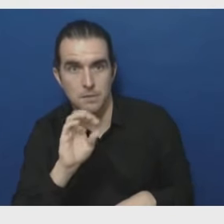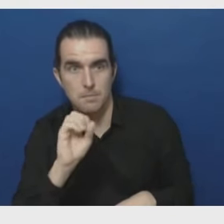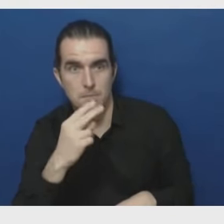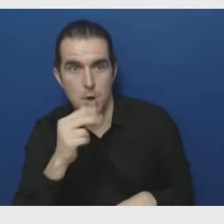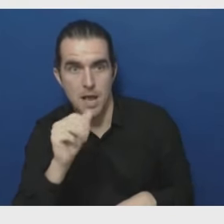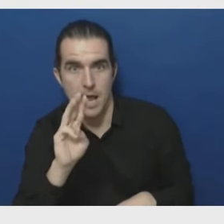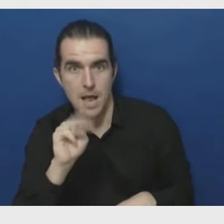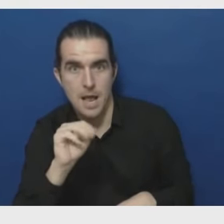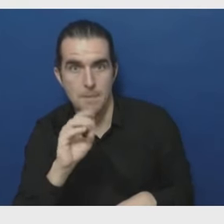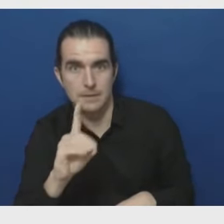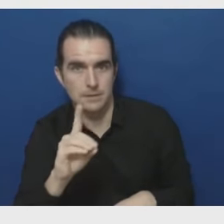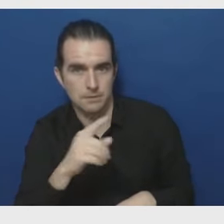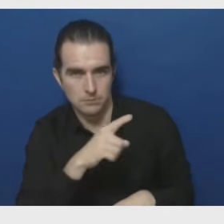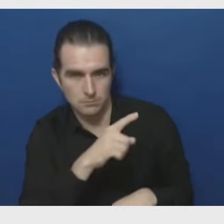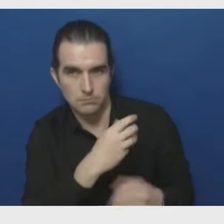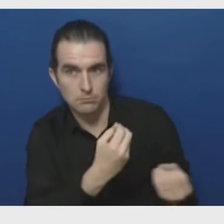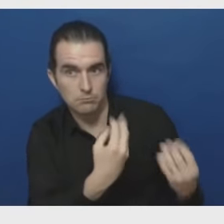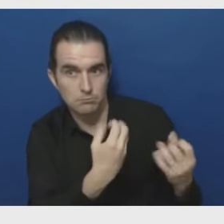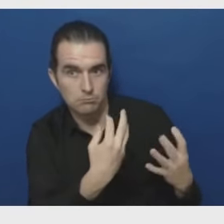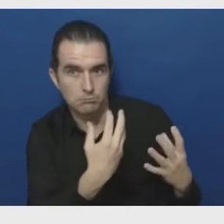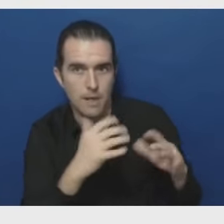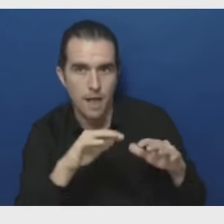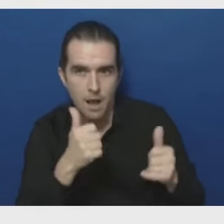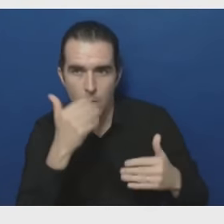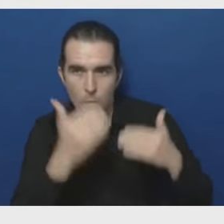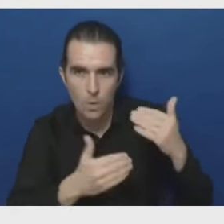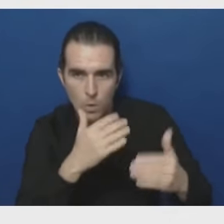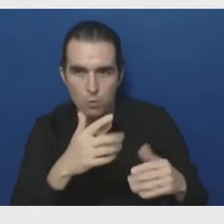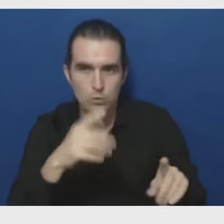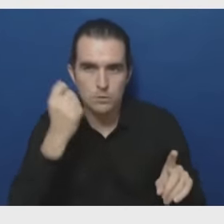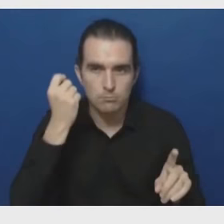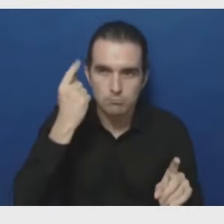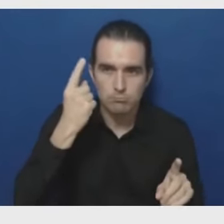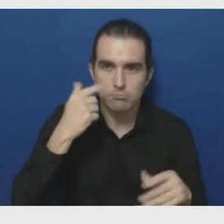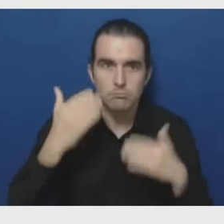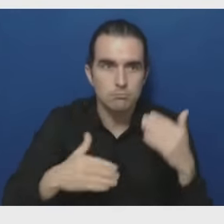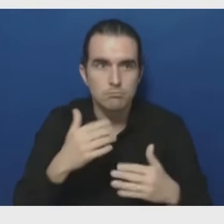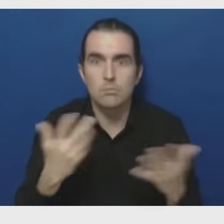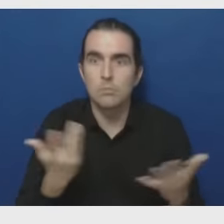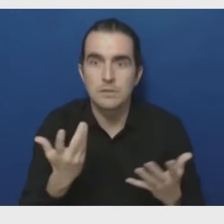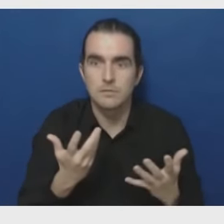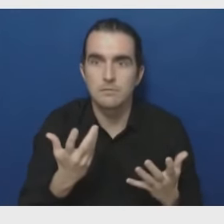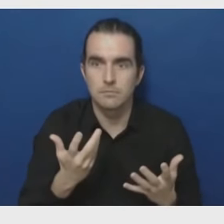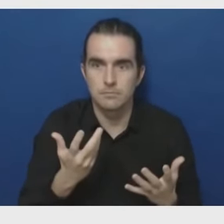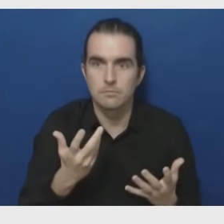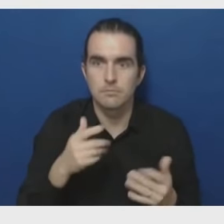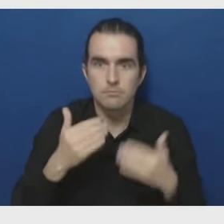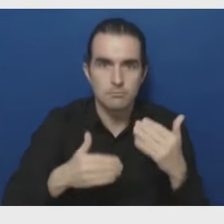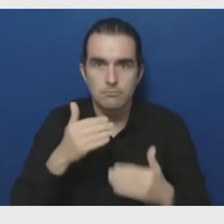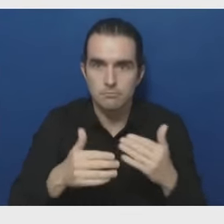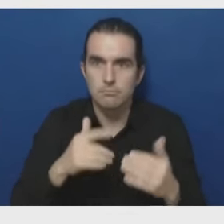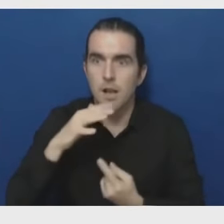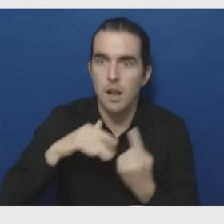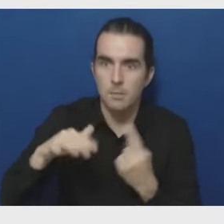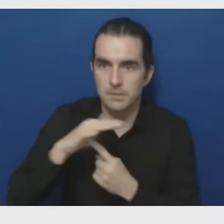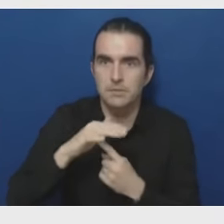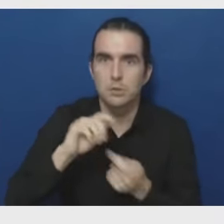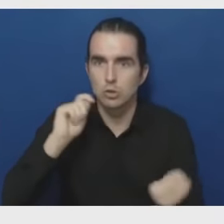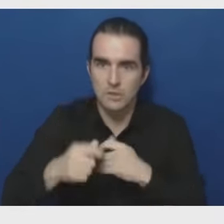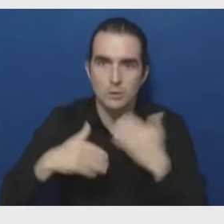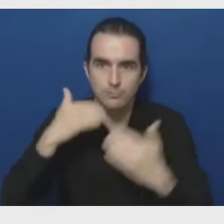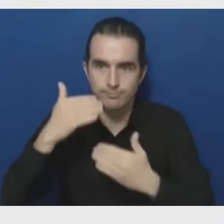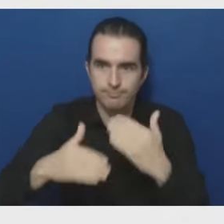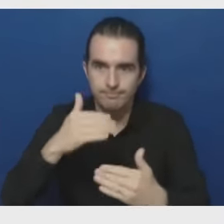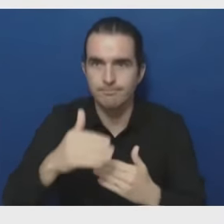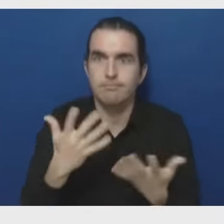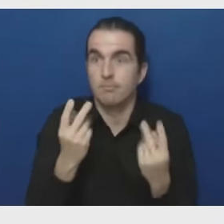more and more every day, that the climate crisis is also rooted in a social crisis? And is it not time